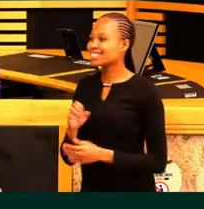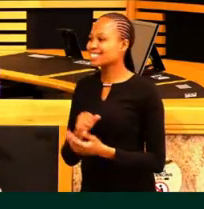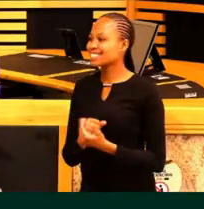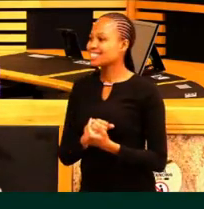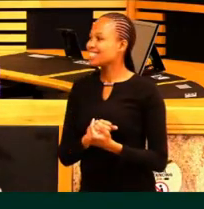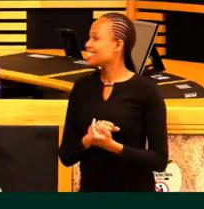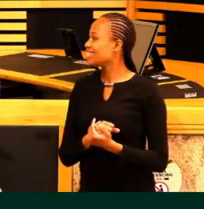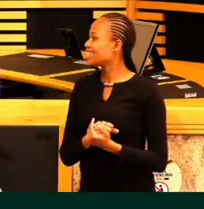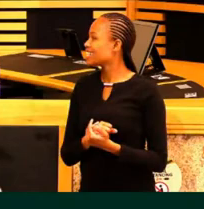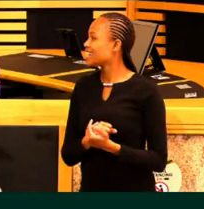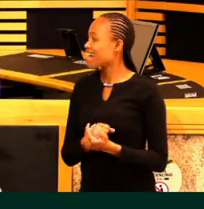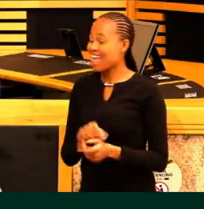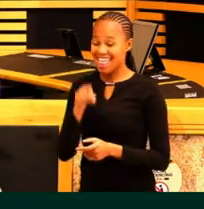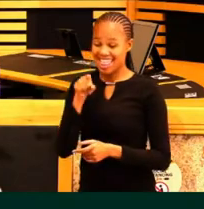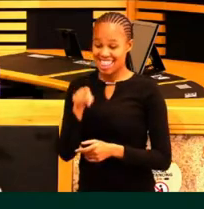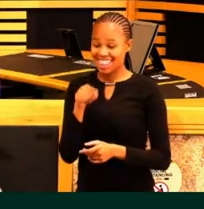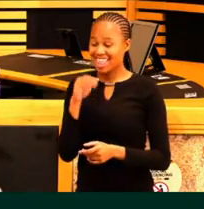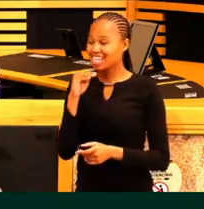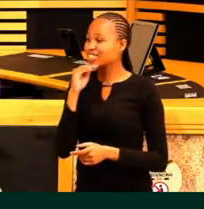is